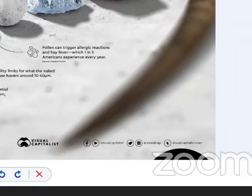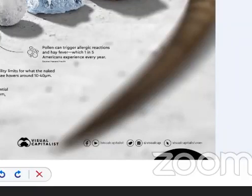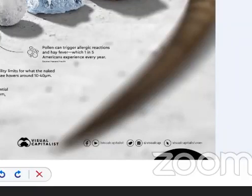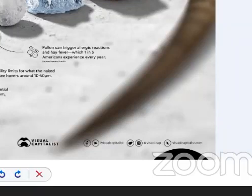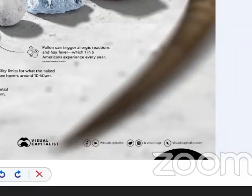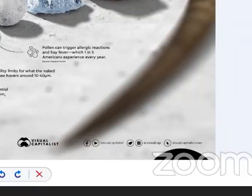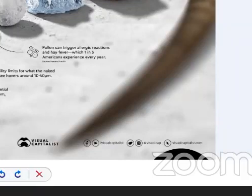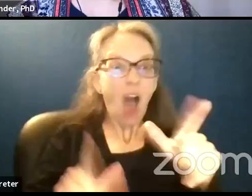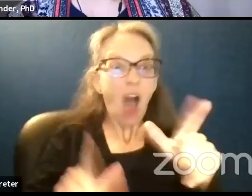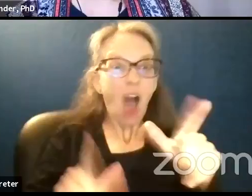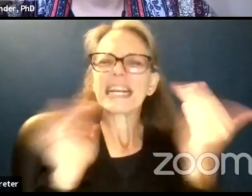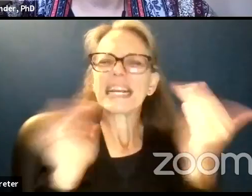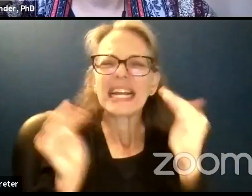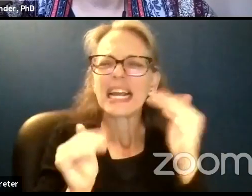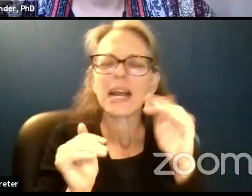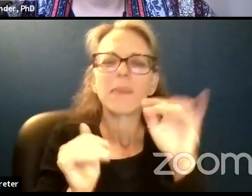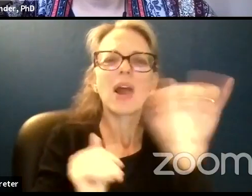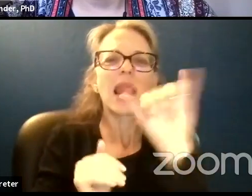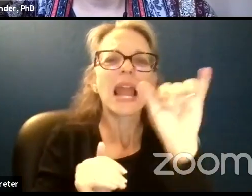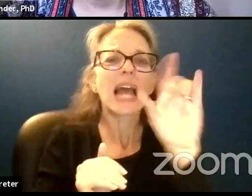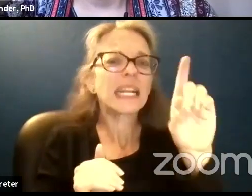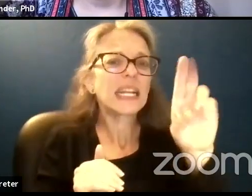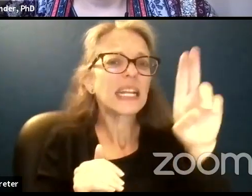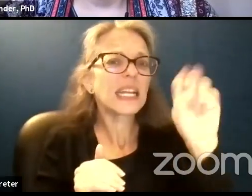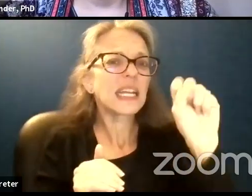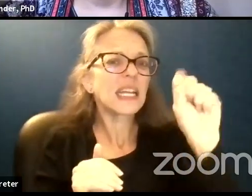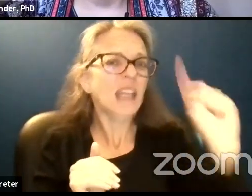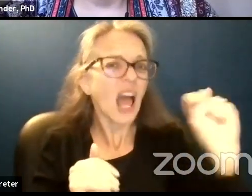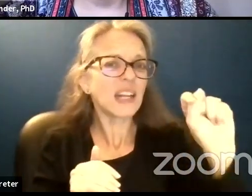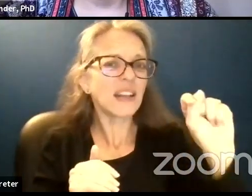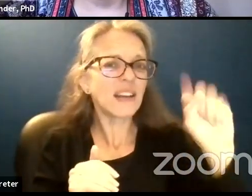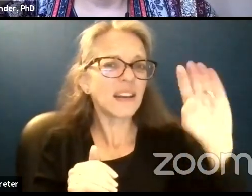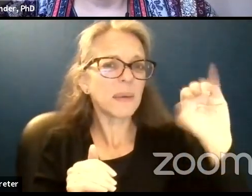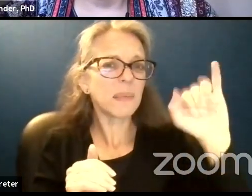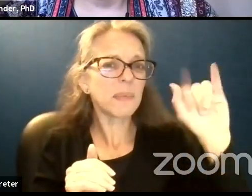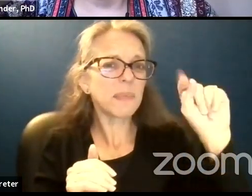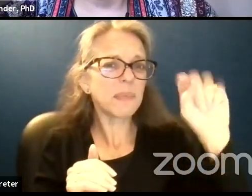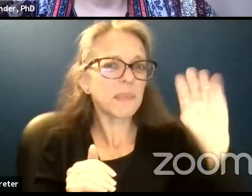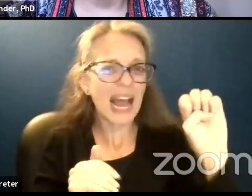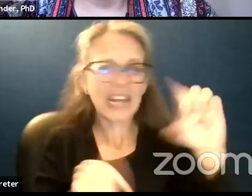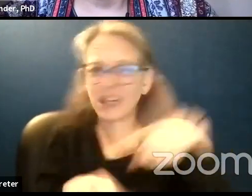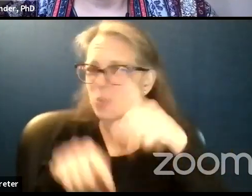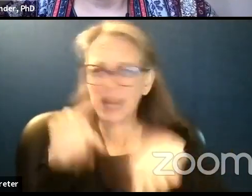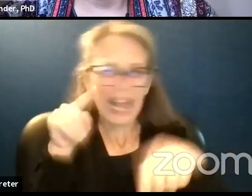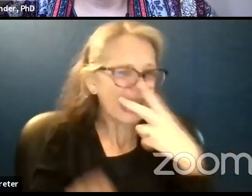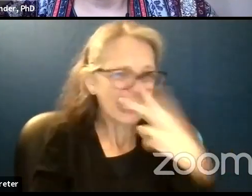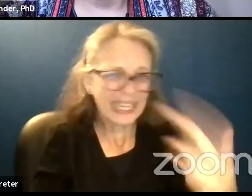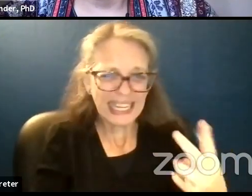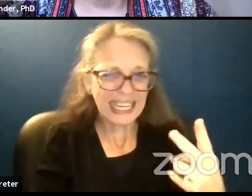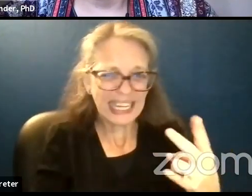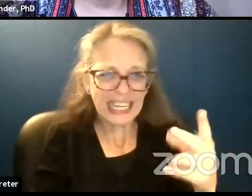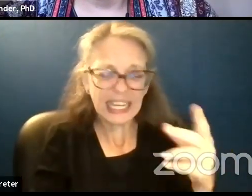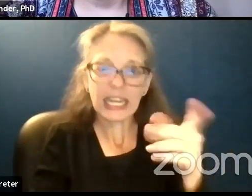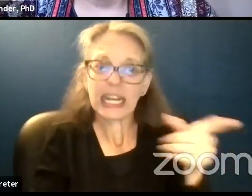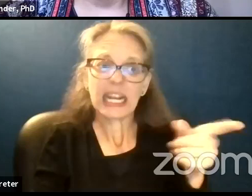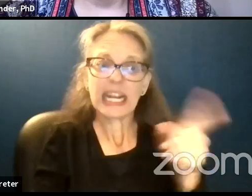It's even compared to a dust mite, which we don't have pictured on here, a dust mite, which you also can't see, is like 200 times